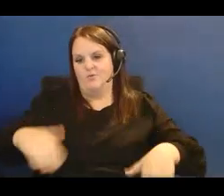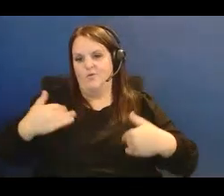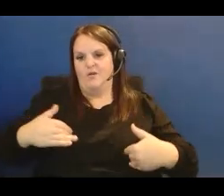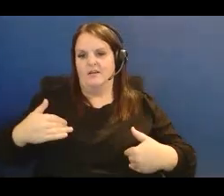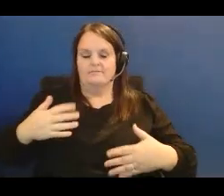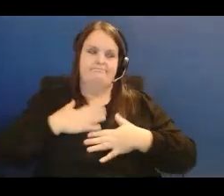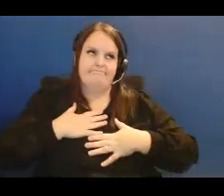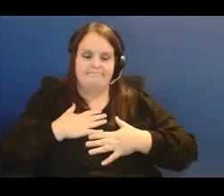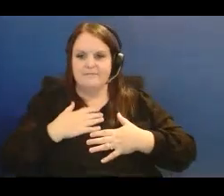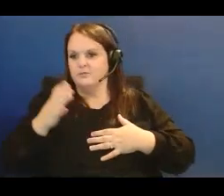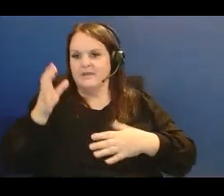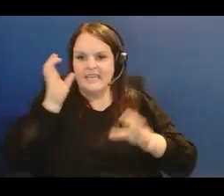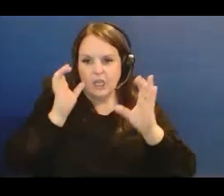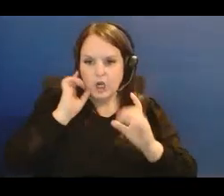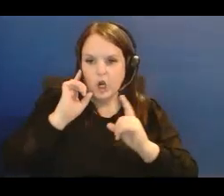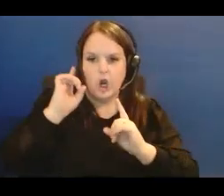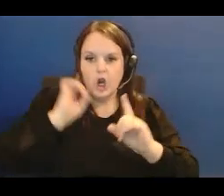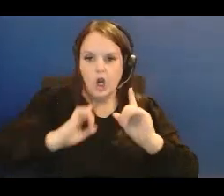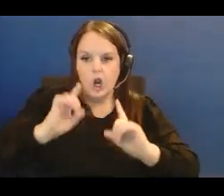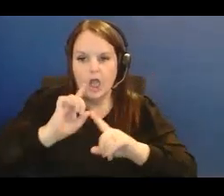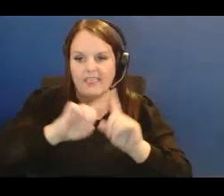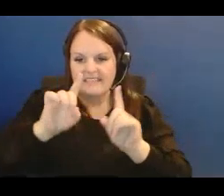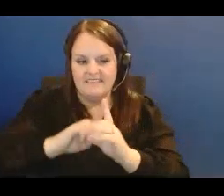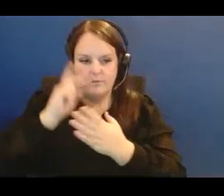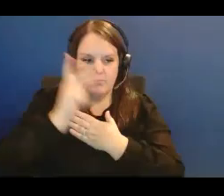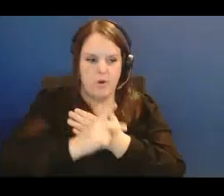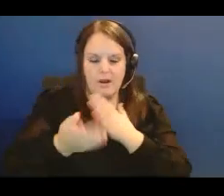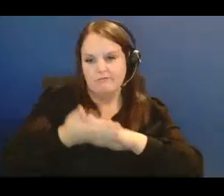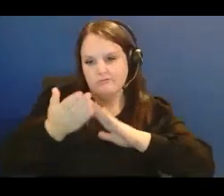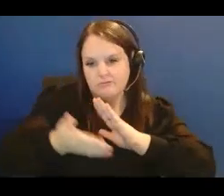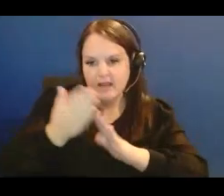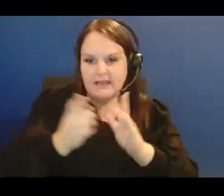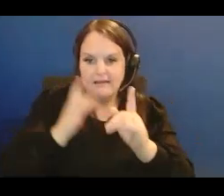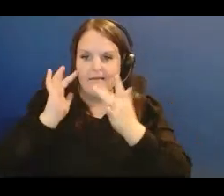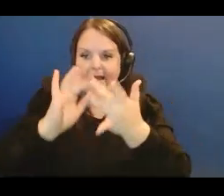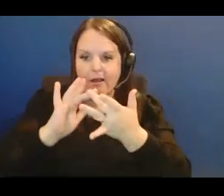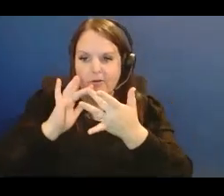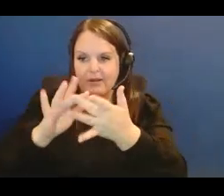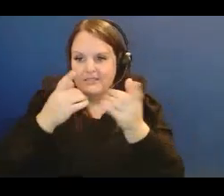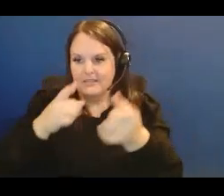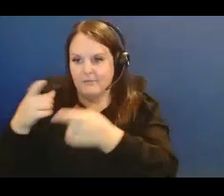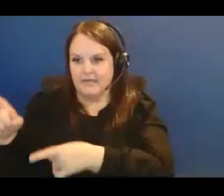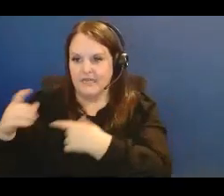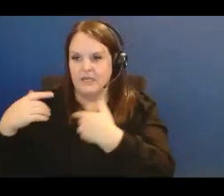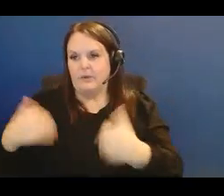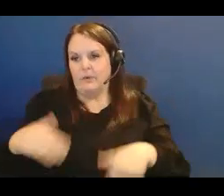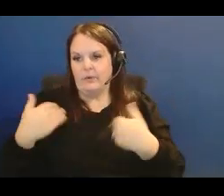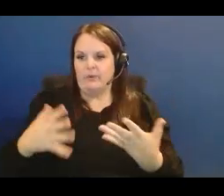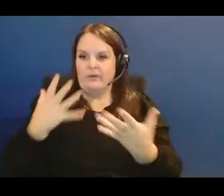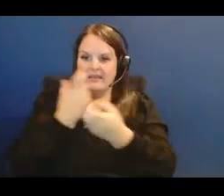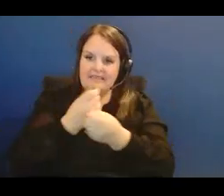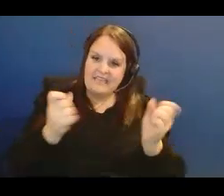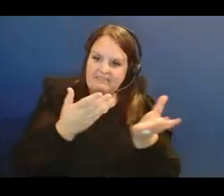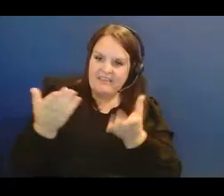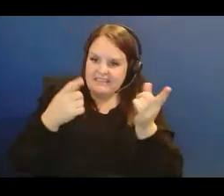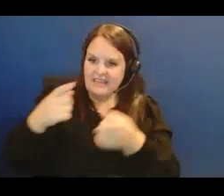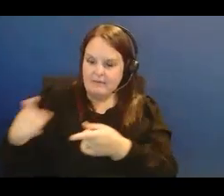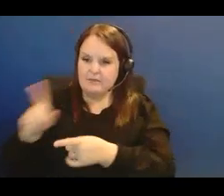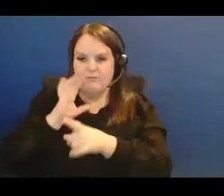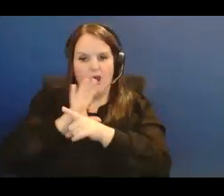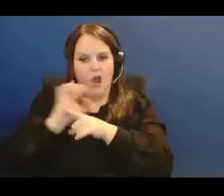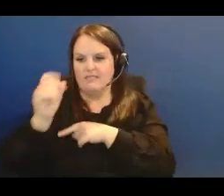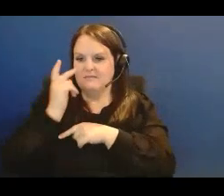hear all the different programs happening and the outreach happening, all the safety stuff happening. It's really awesome